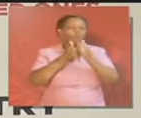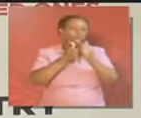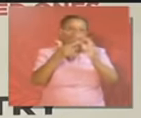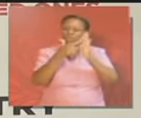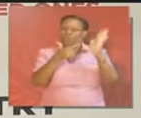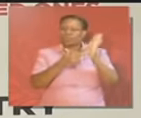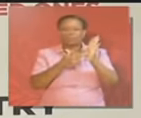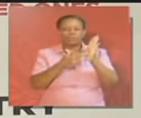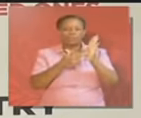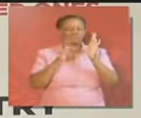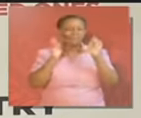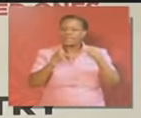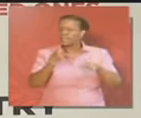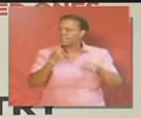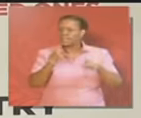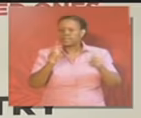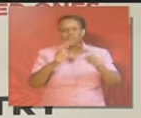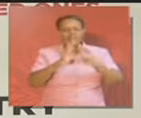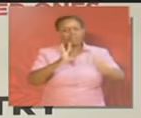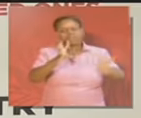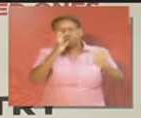these public health recommendations.